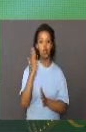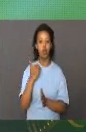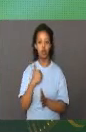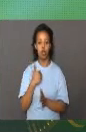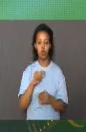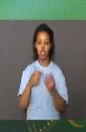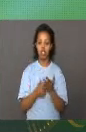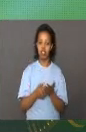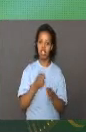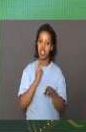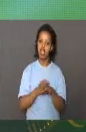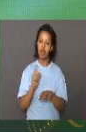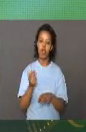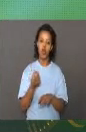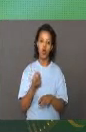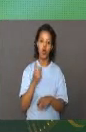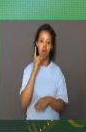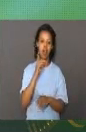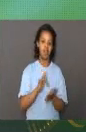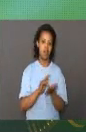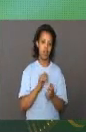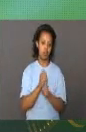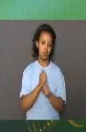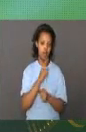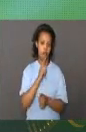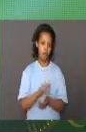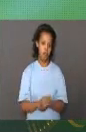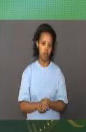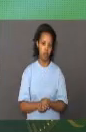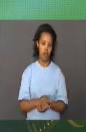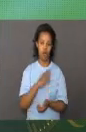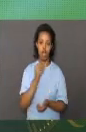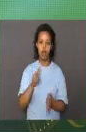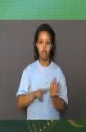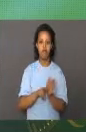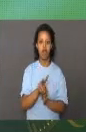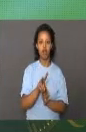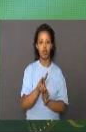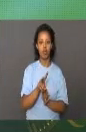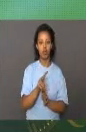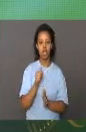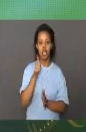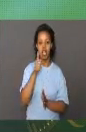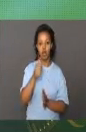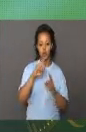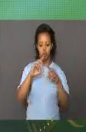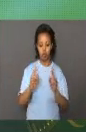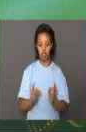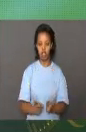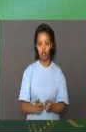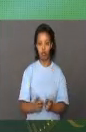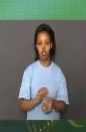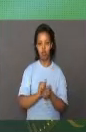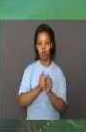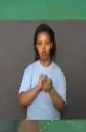is difficult to develop a vaccine that provides immunity for all forms of